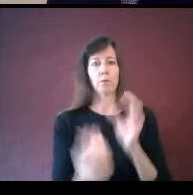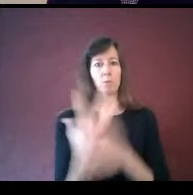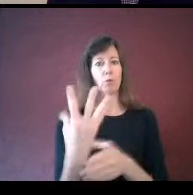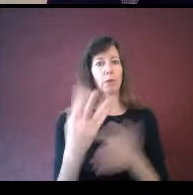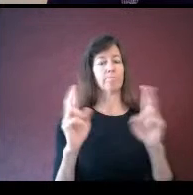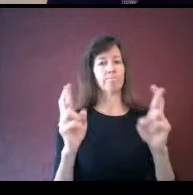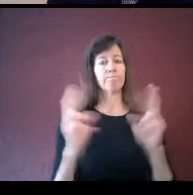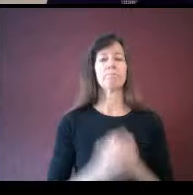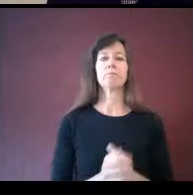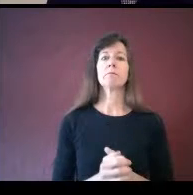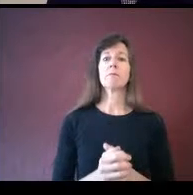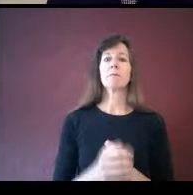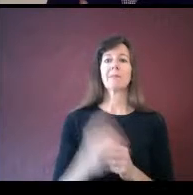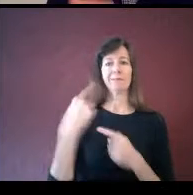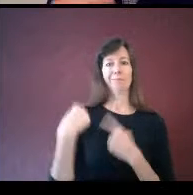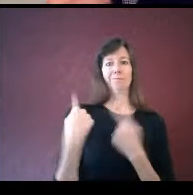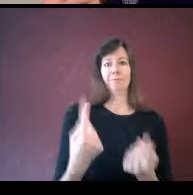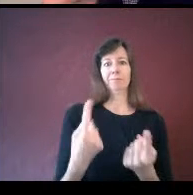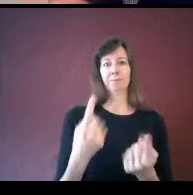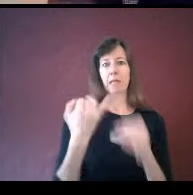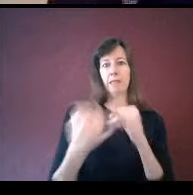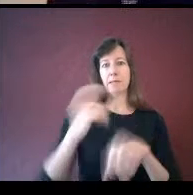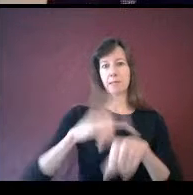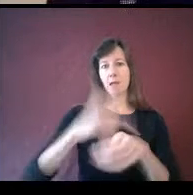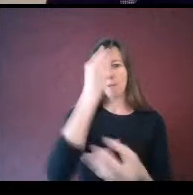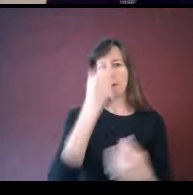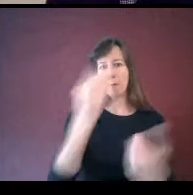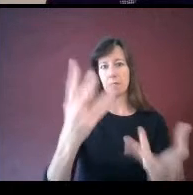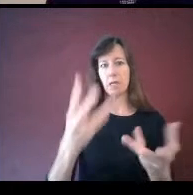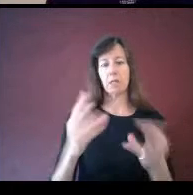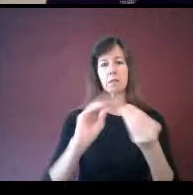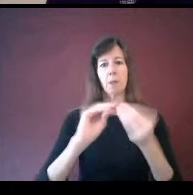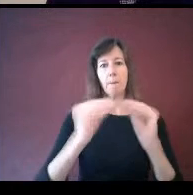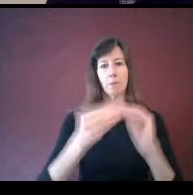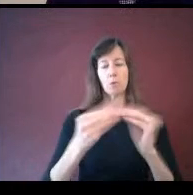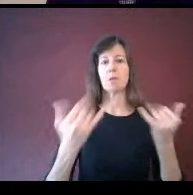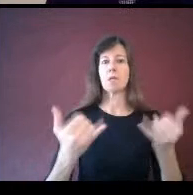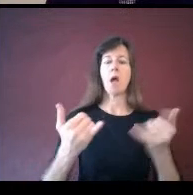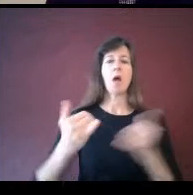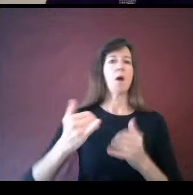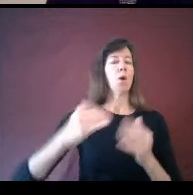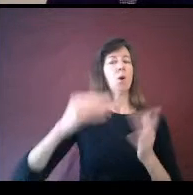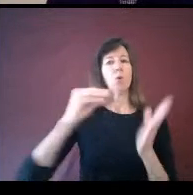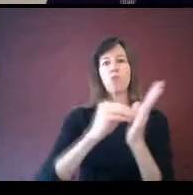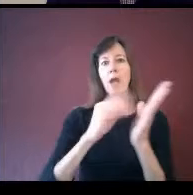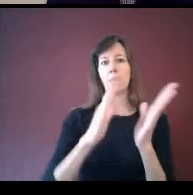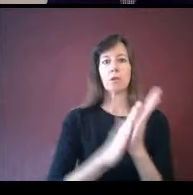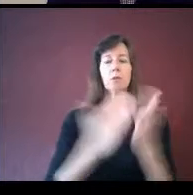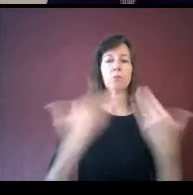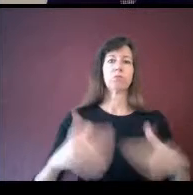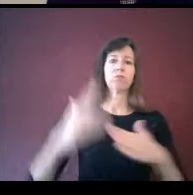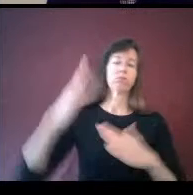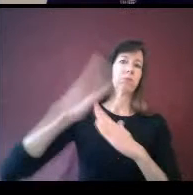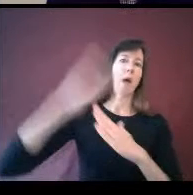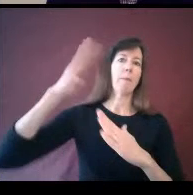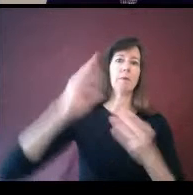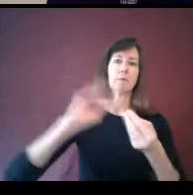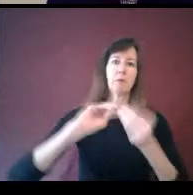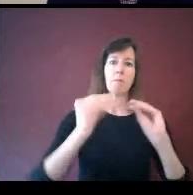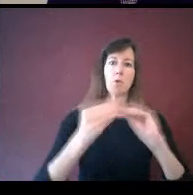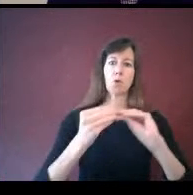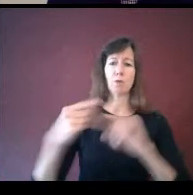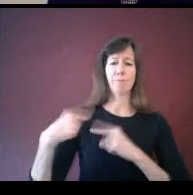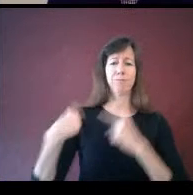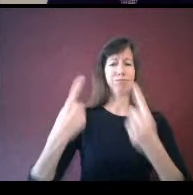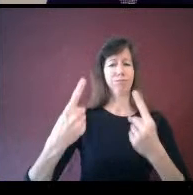increase in the county. We're now at another record high of active cases, over 2,300. And unfortunately, since our